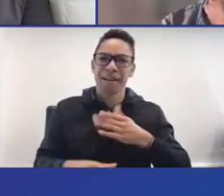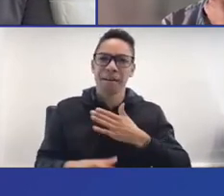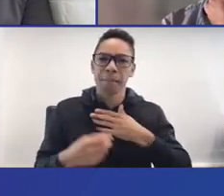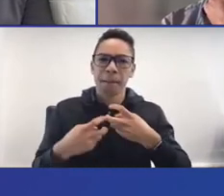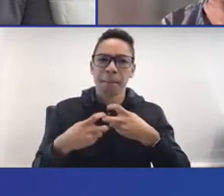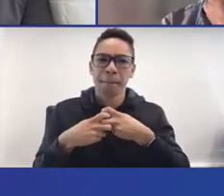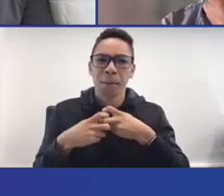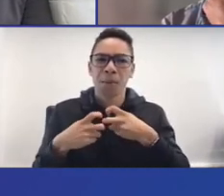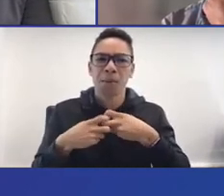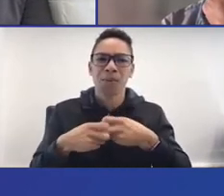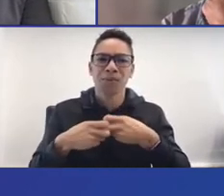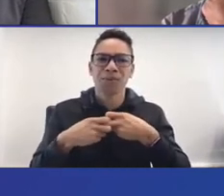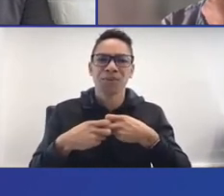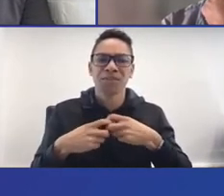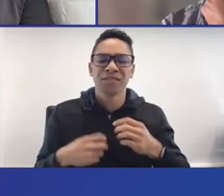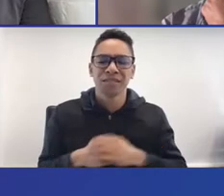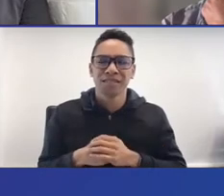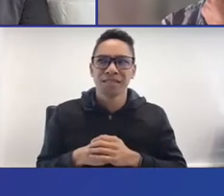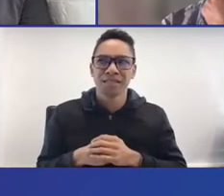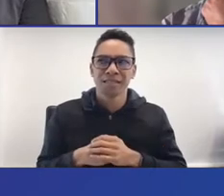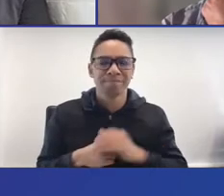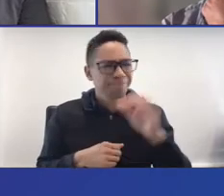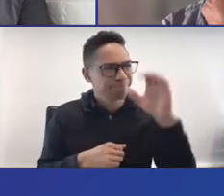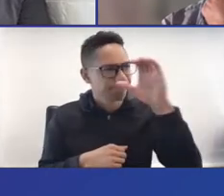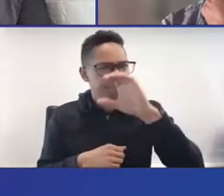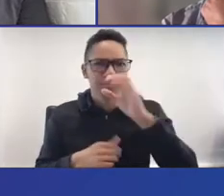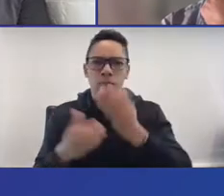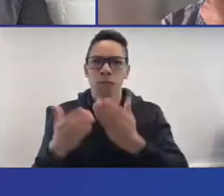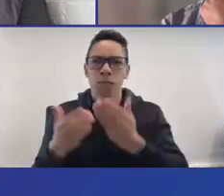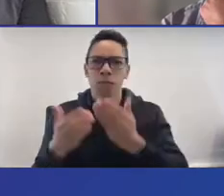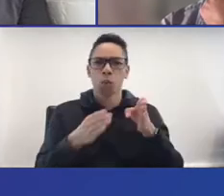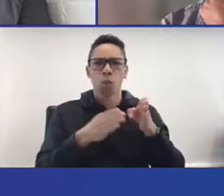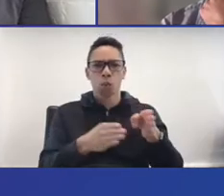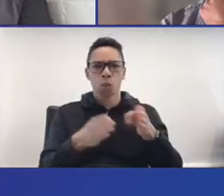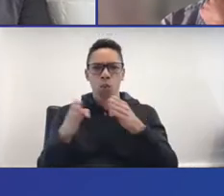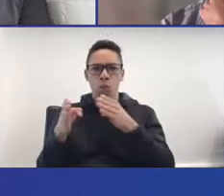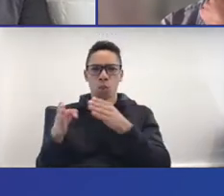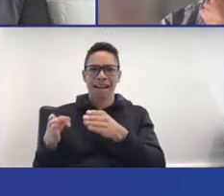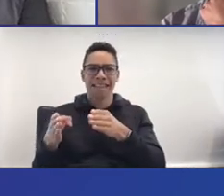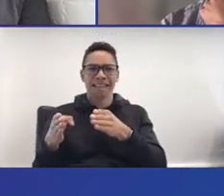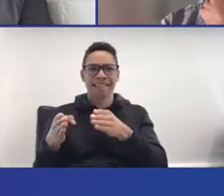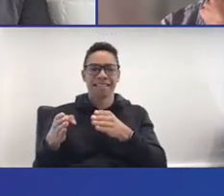to find new ways beyond the ways given me.